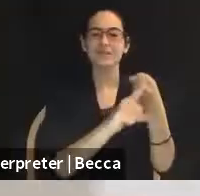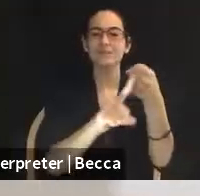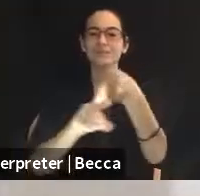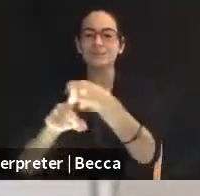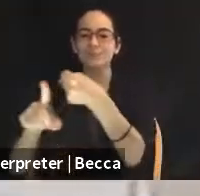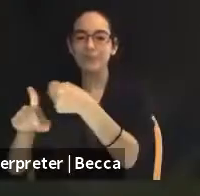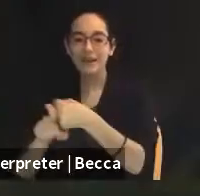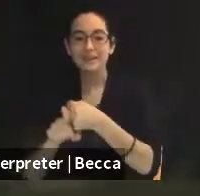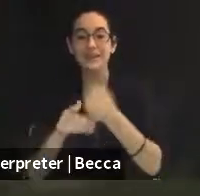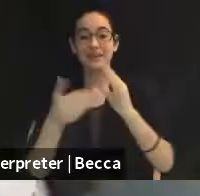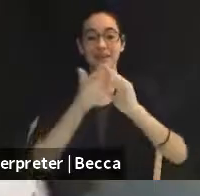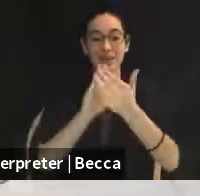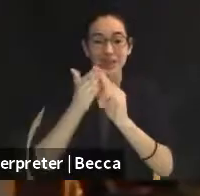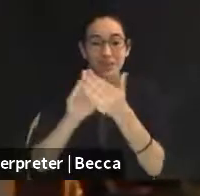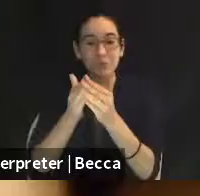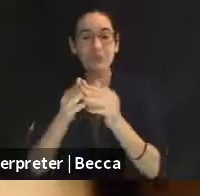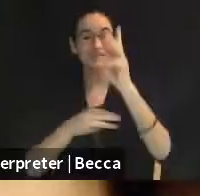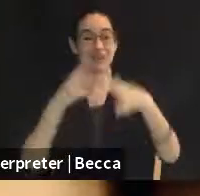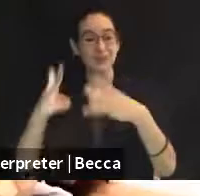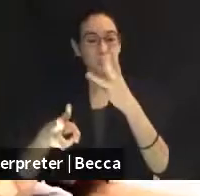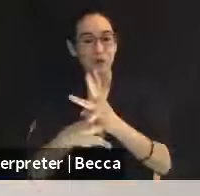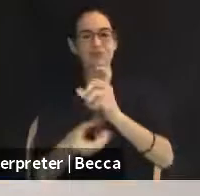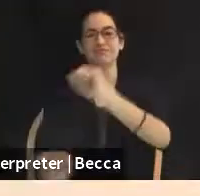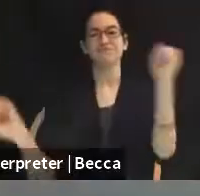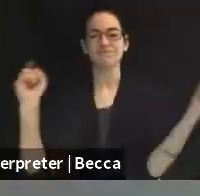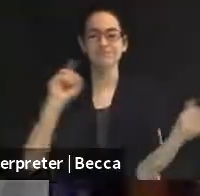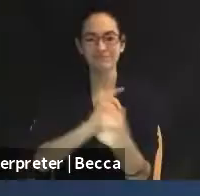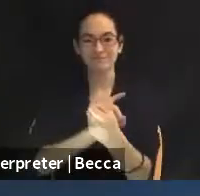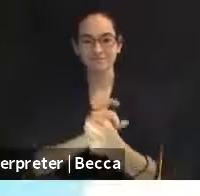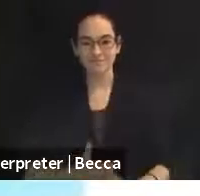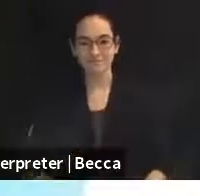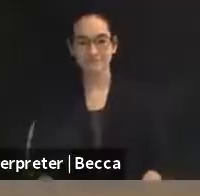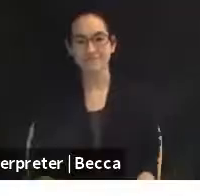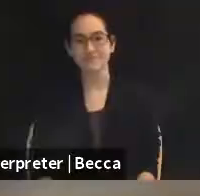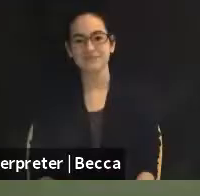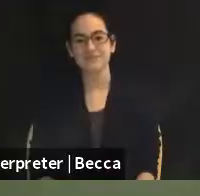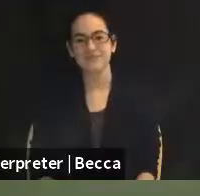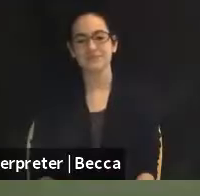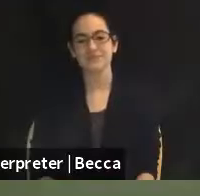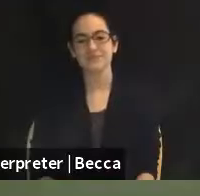communities are transformed, and our world is changed.